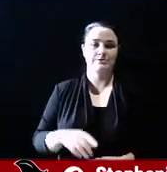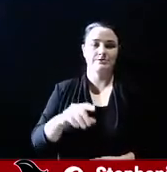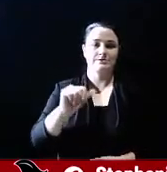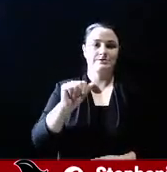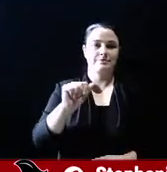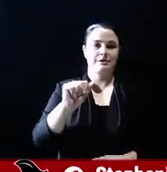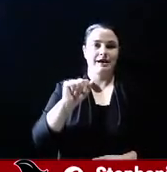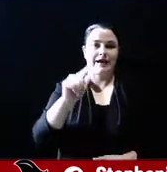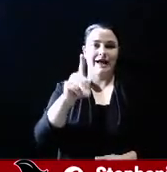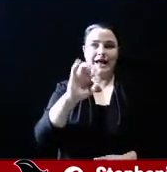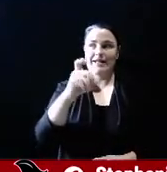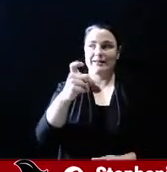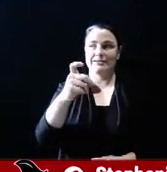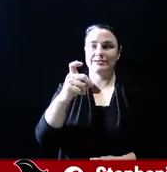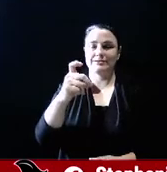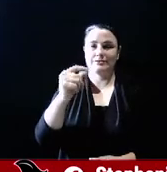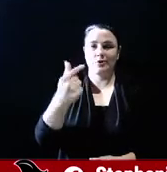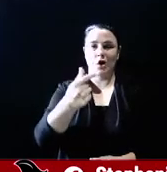Alex Garcia.